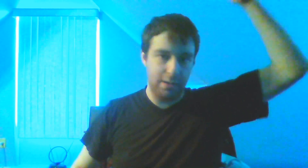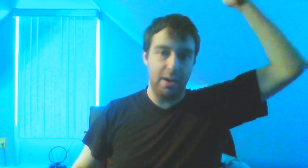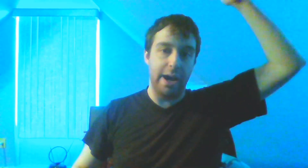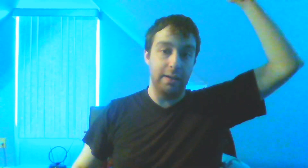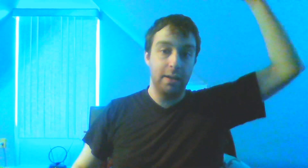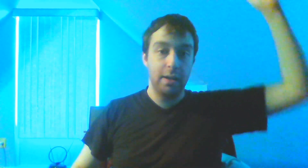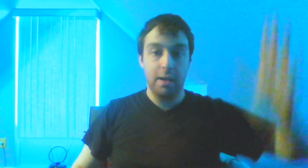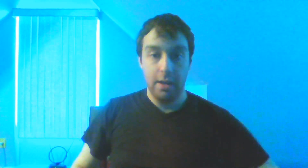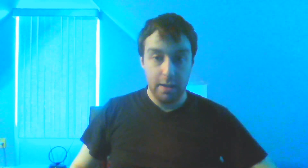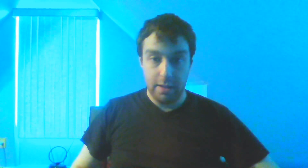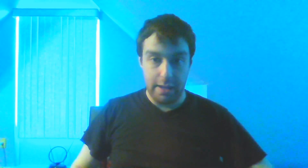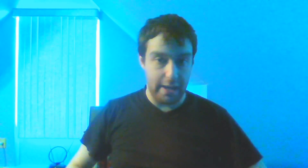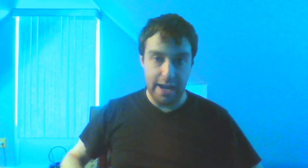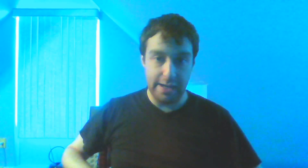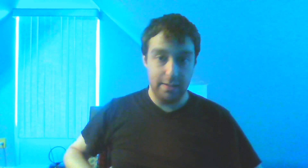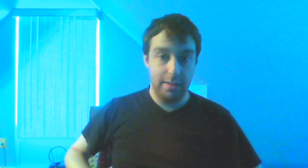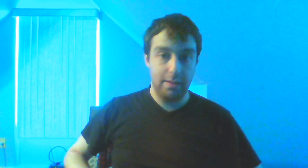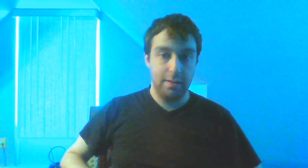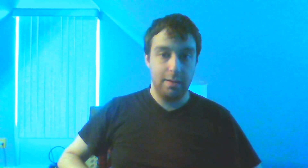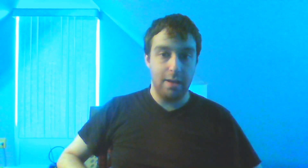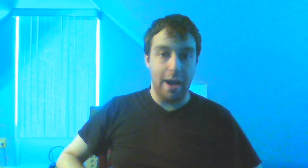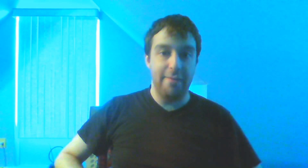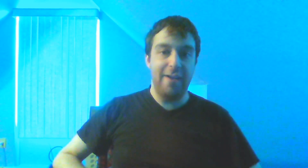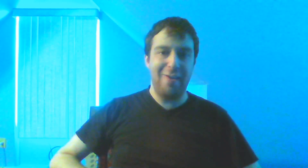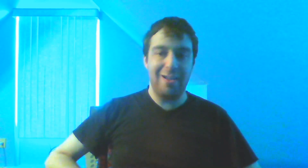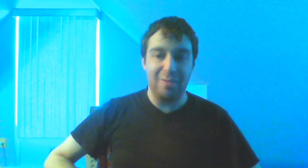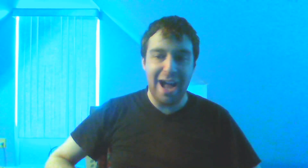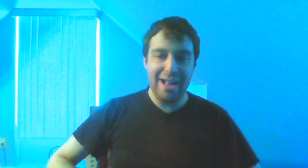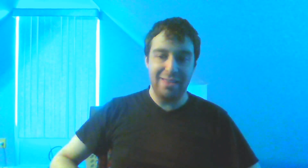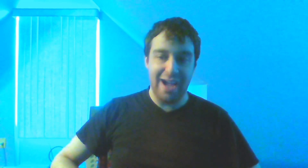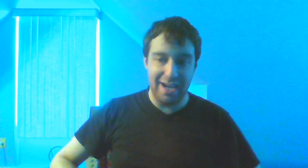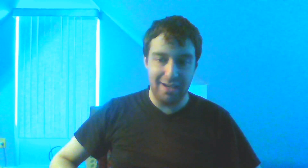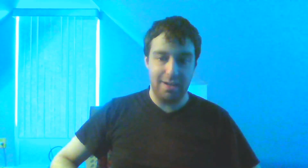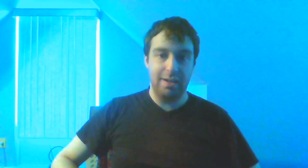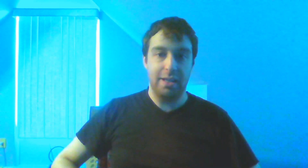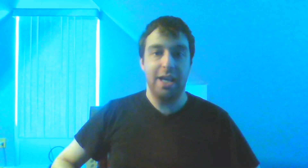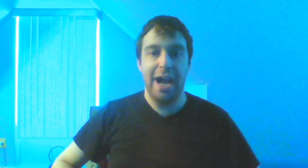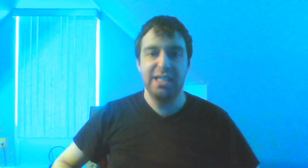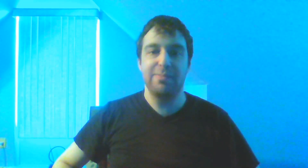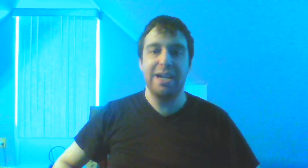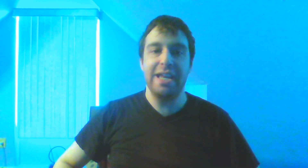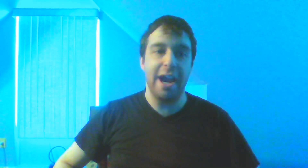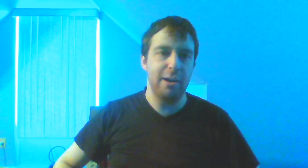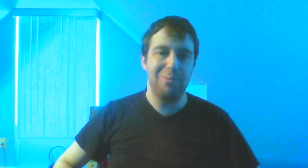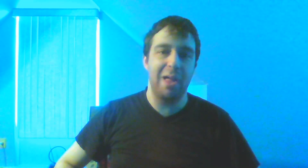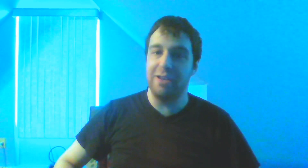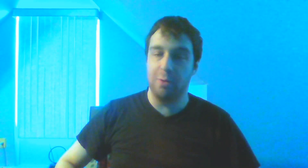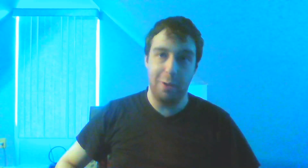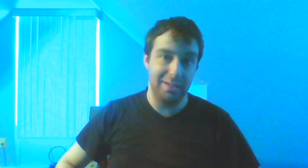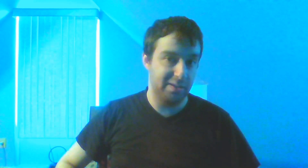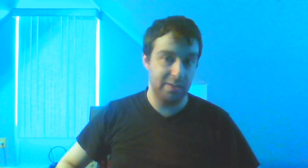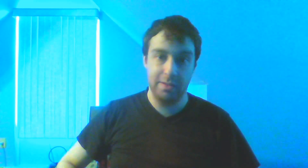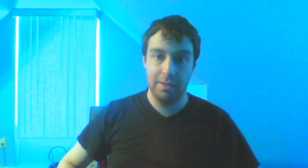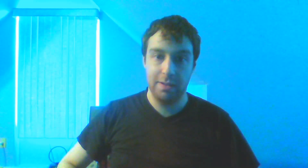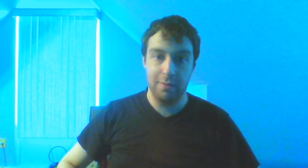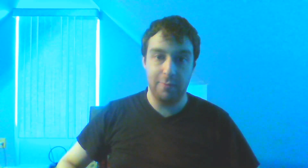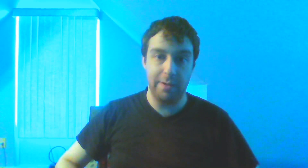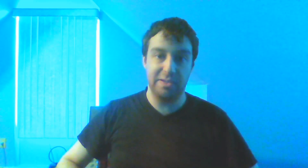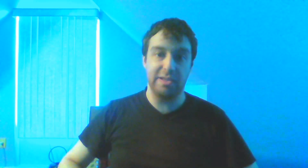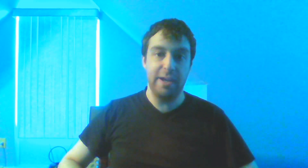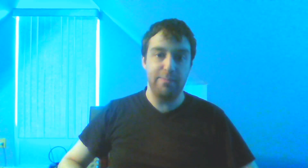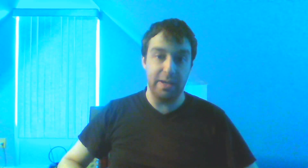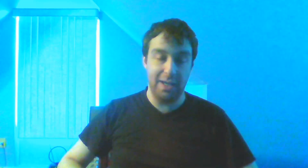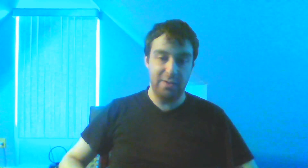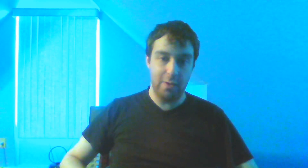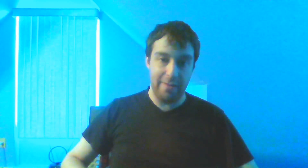mean, come on. And I'm very glad that there hasn't been any airplane noise when